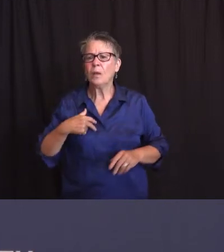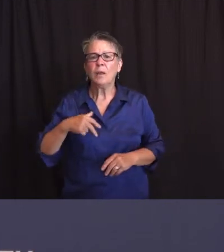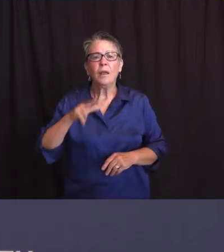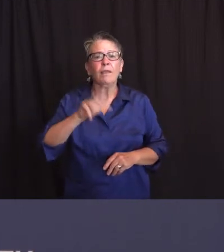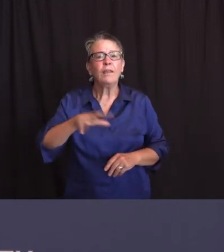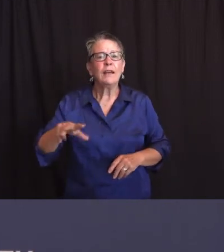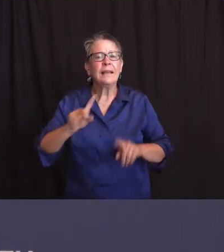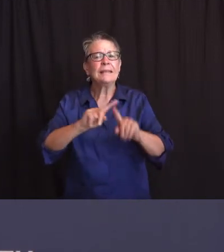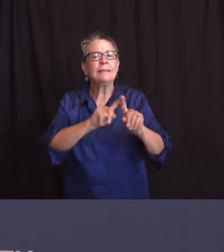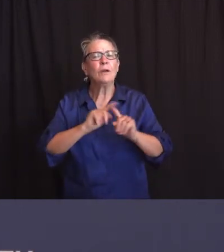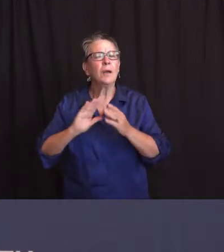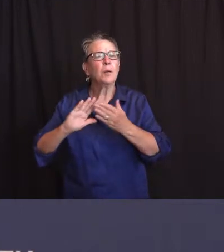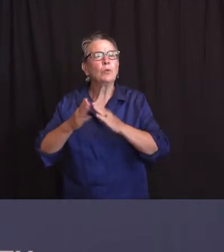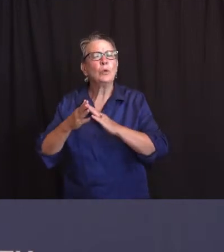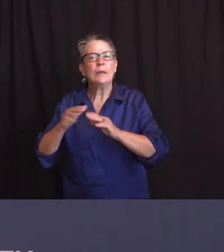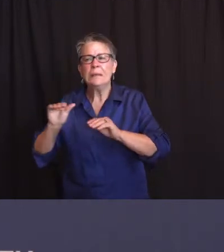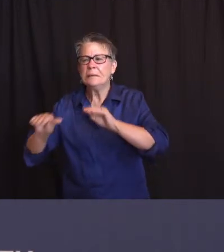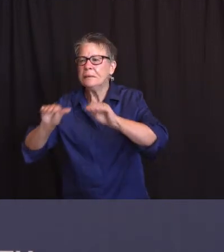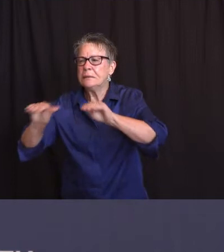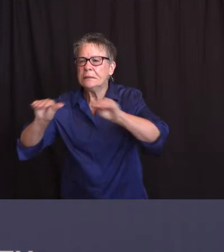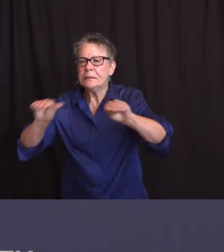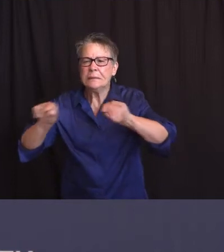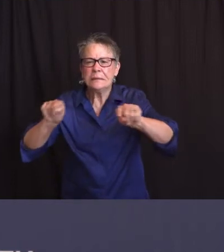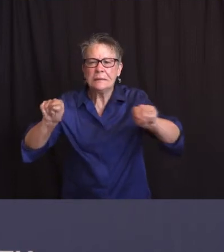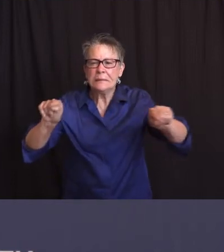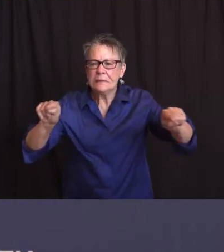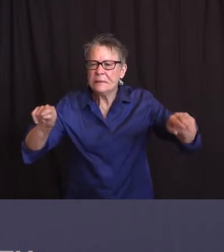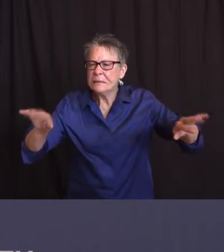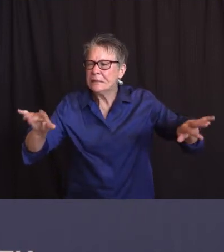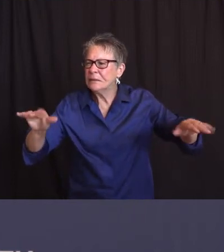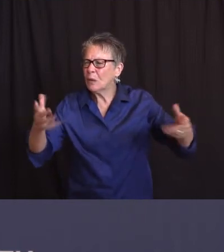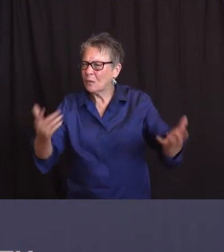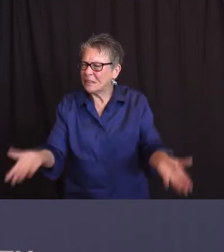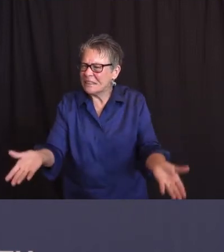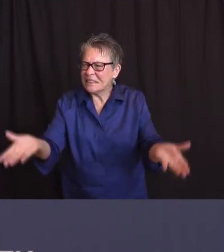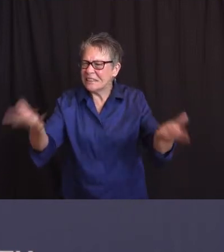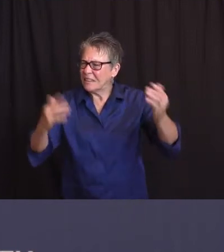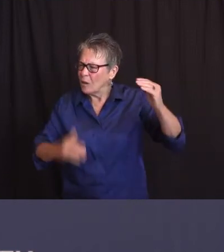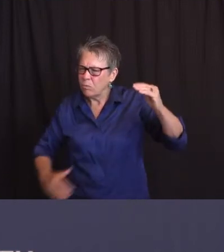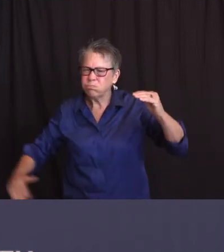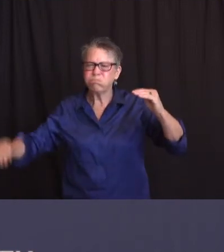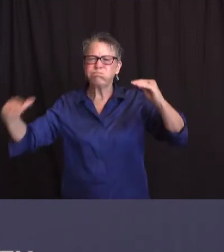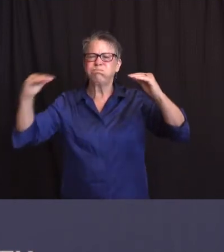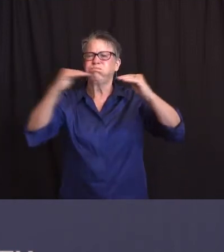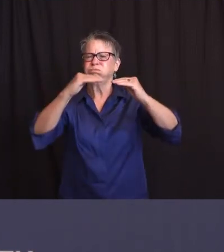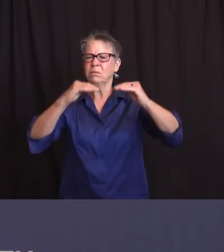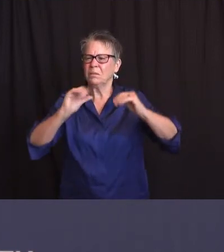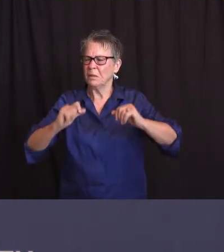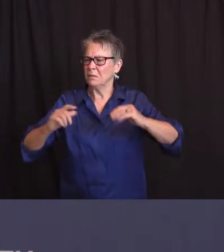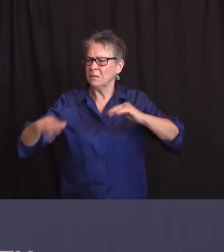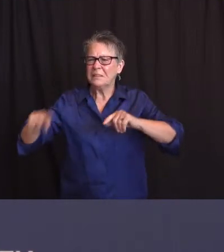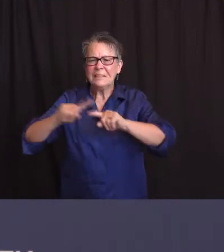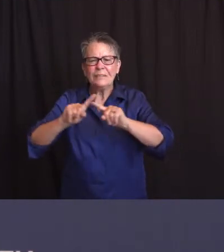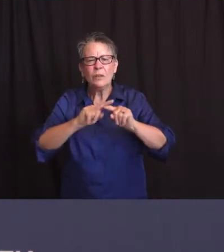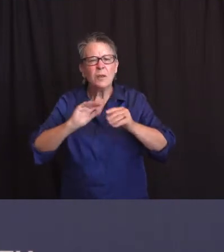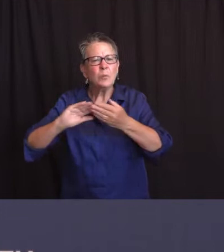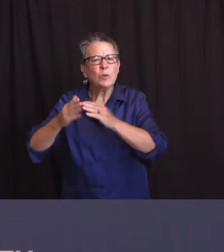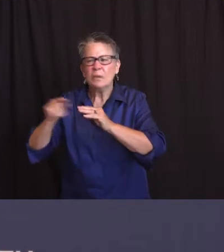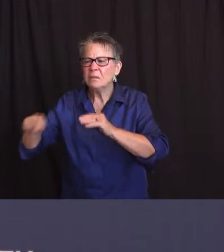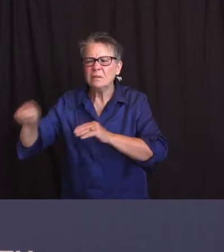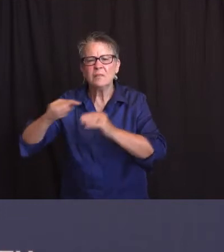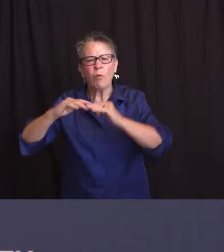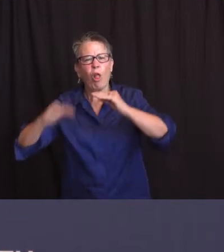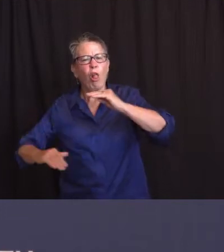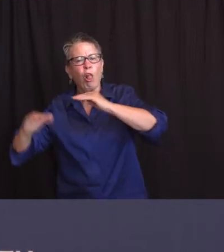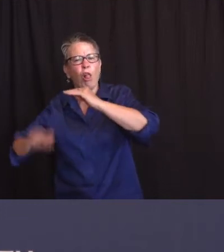making progress, but we're not where we need to be. So I think 26 of those 33 communities, off the top of my head, are black or brown